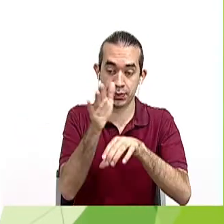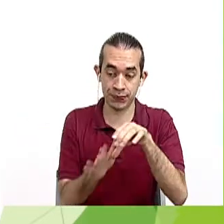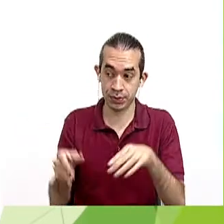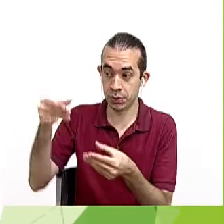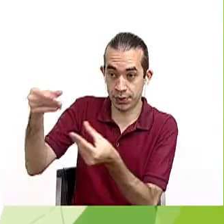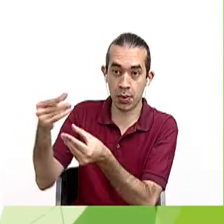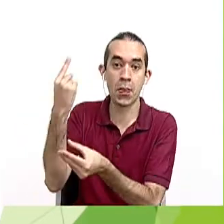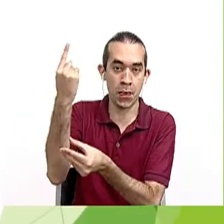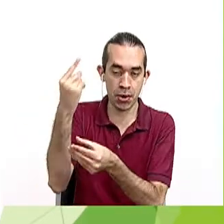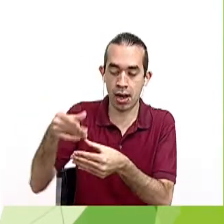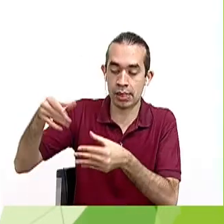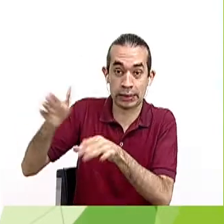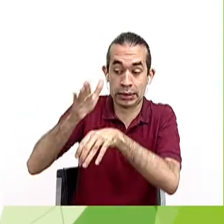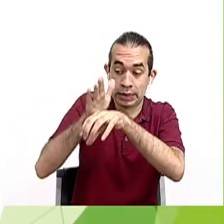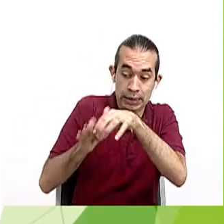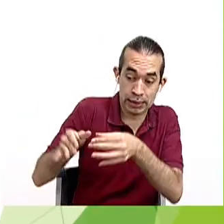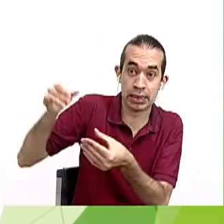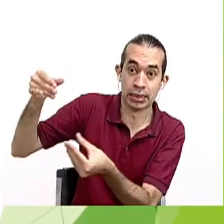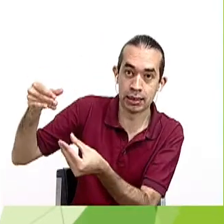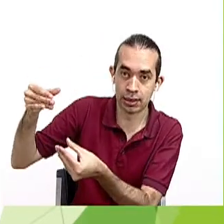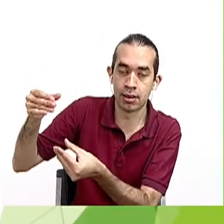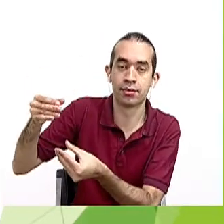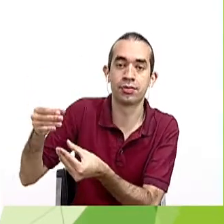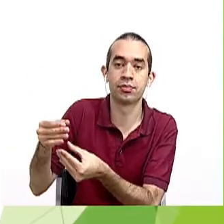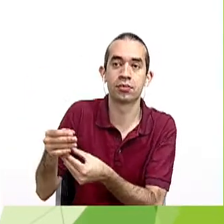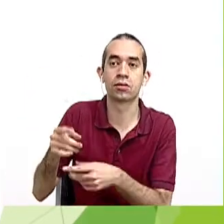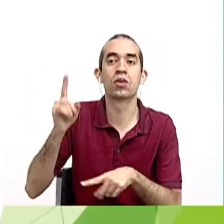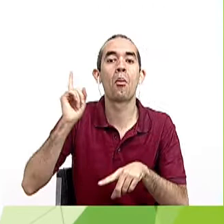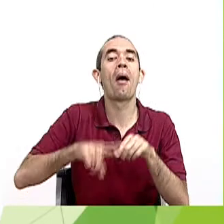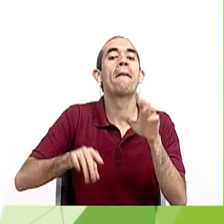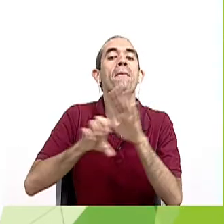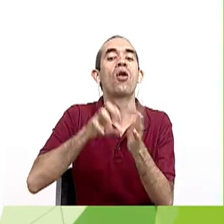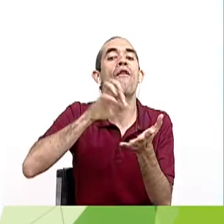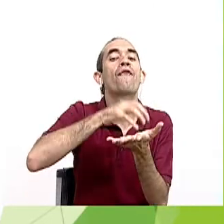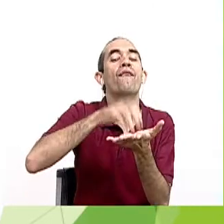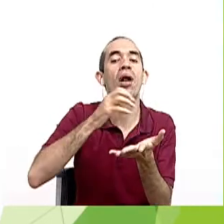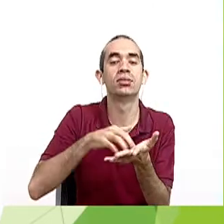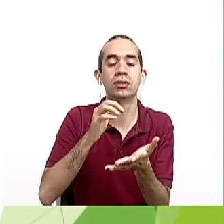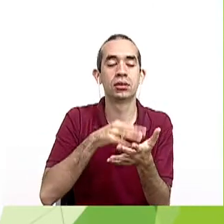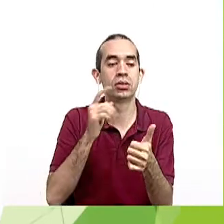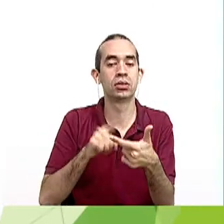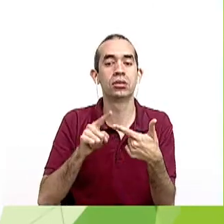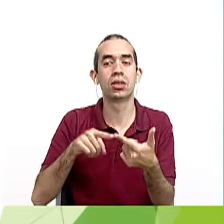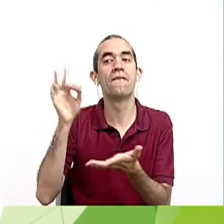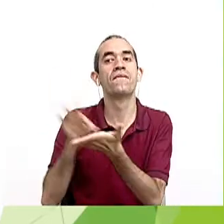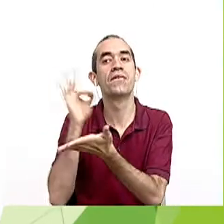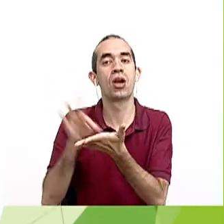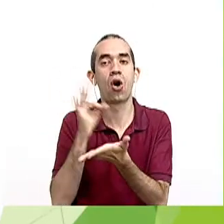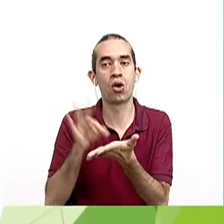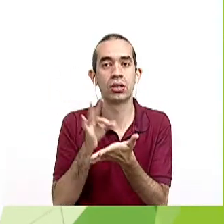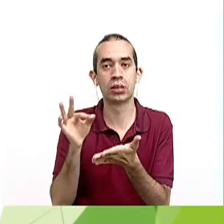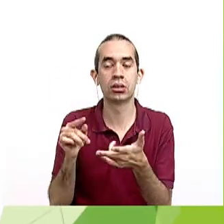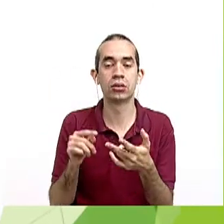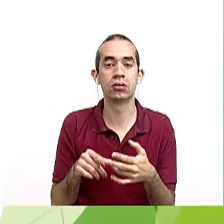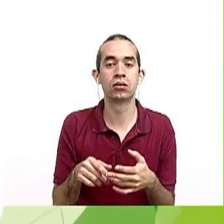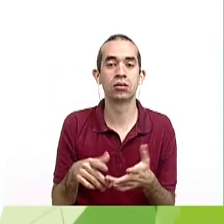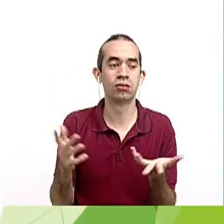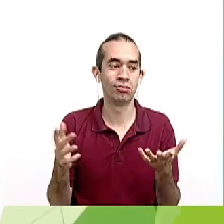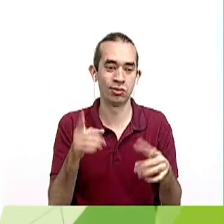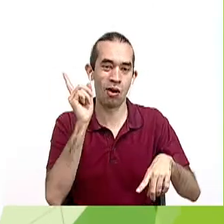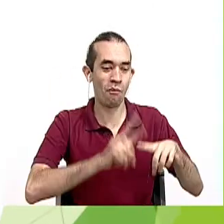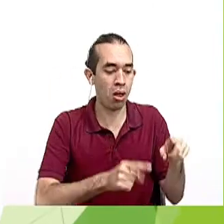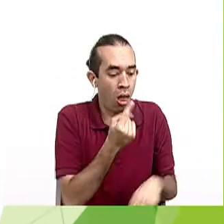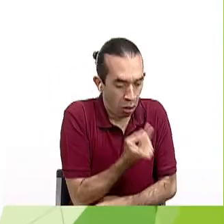bread. We cannot count grains such as rice and beans, or liquids such